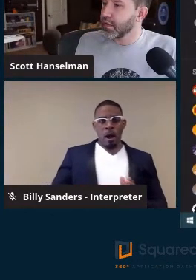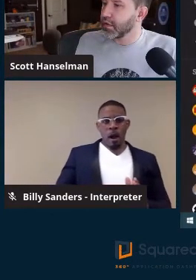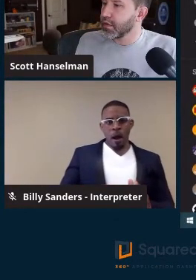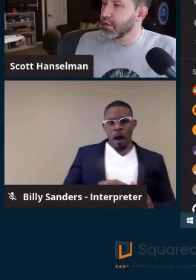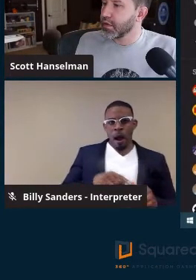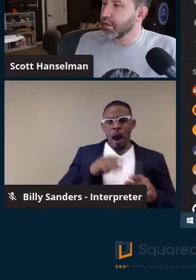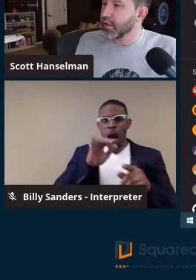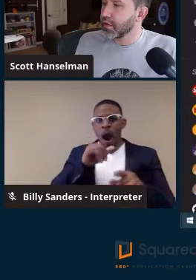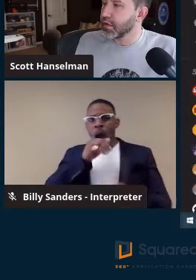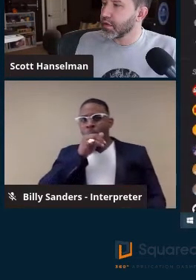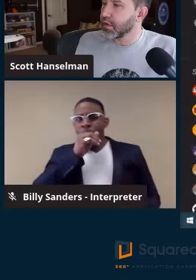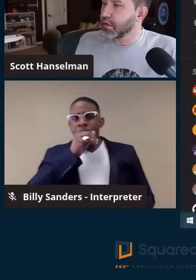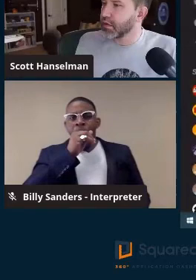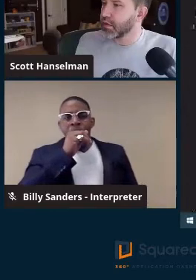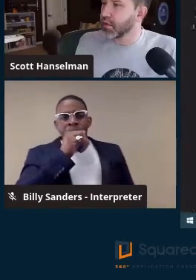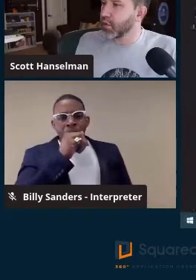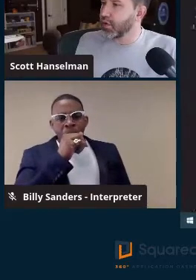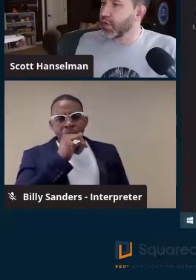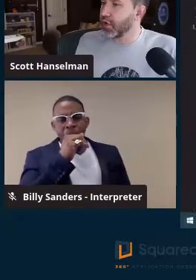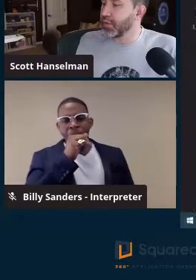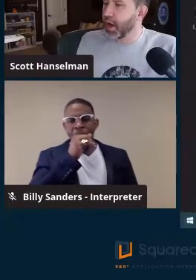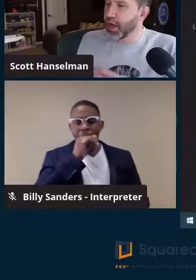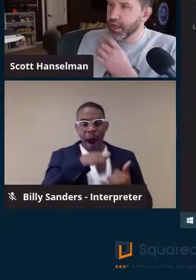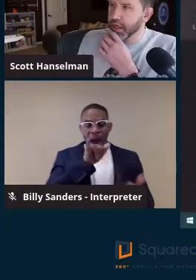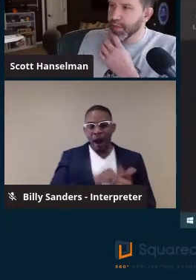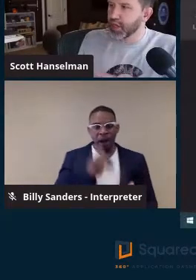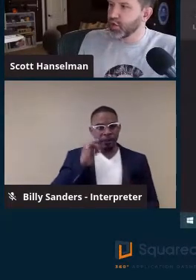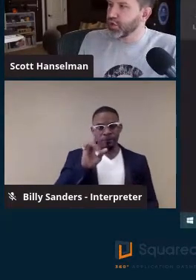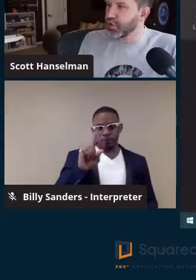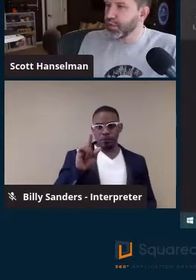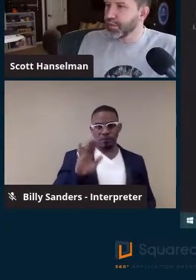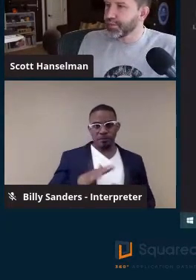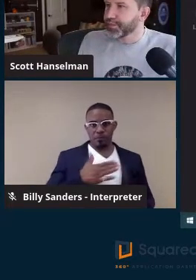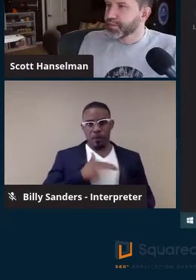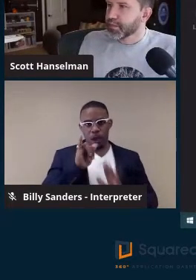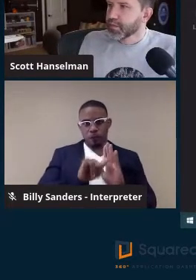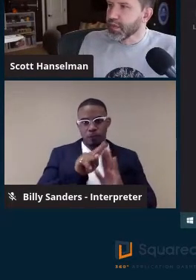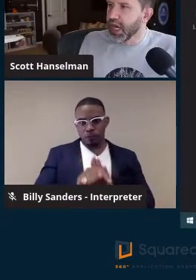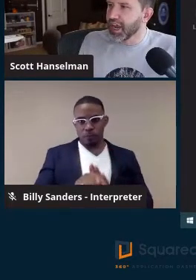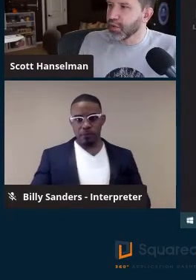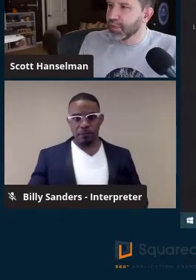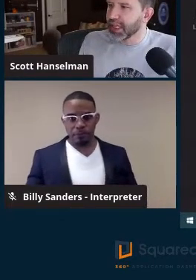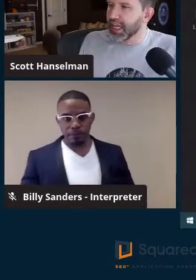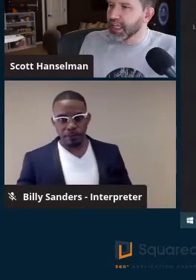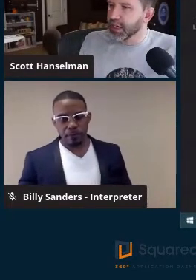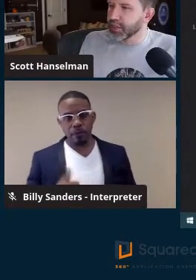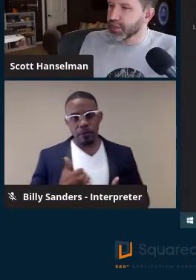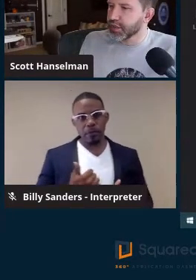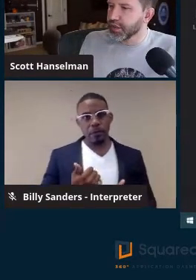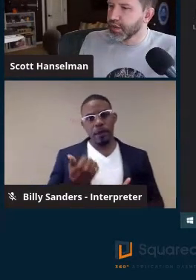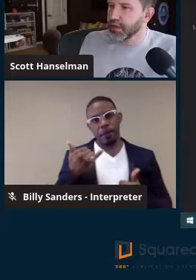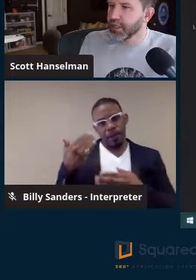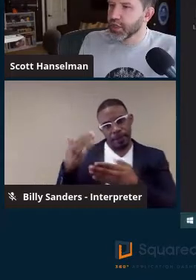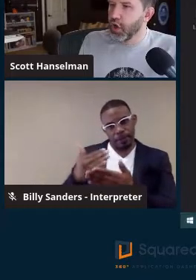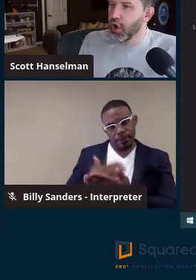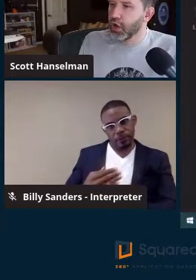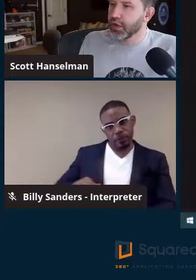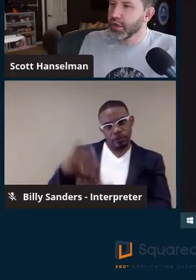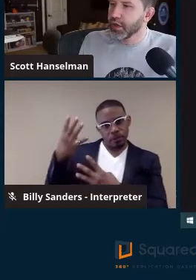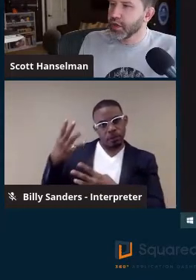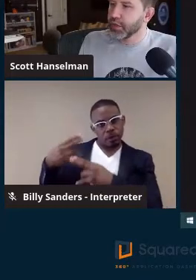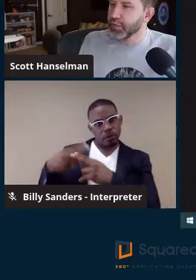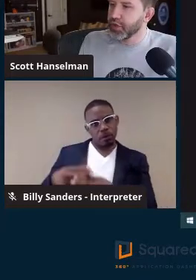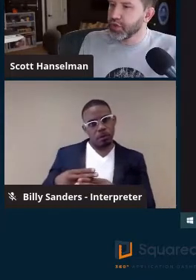which is a hot topic at the moment. Well, if we go to my my YouTube, I have a playlist that's